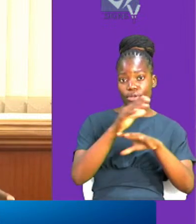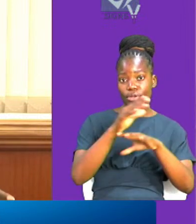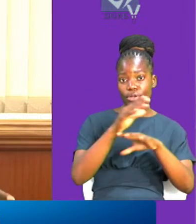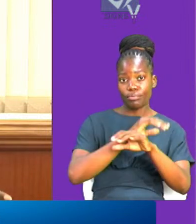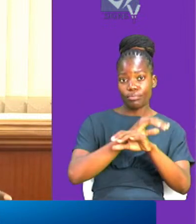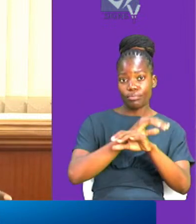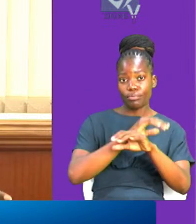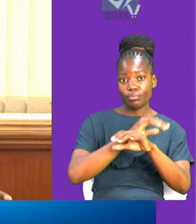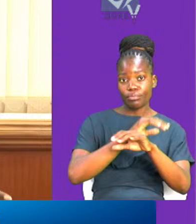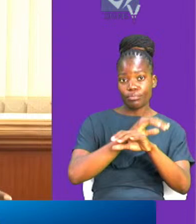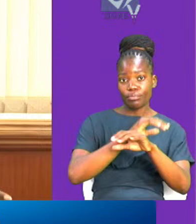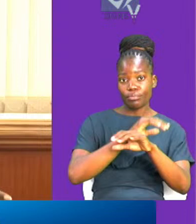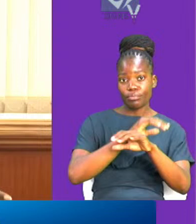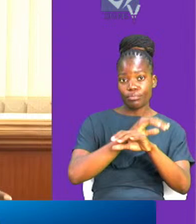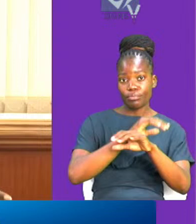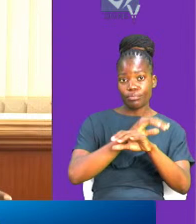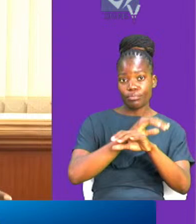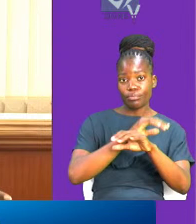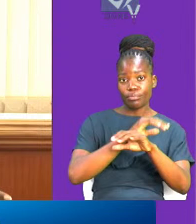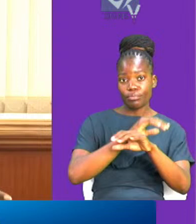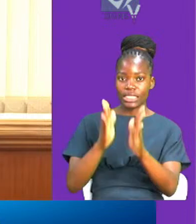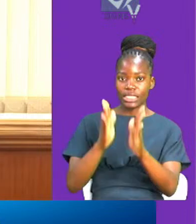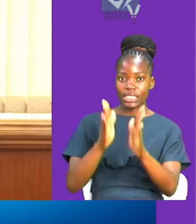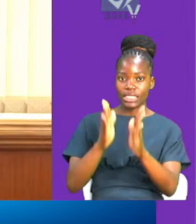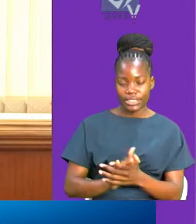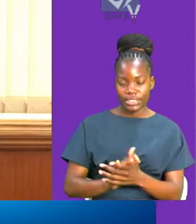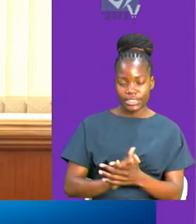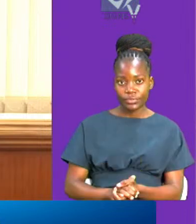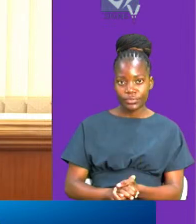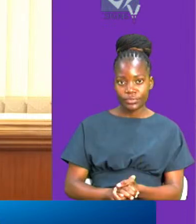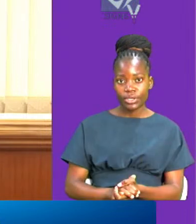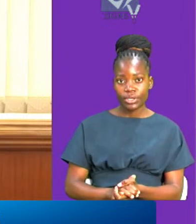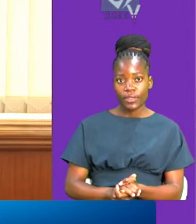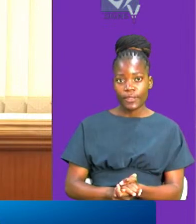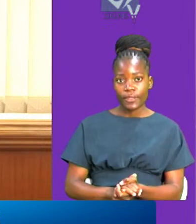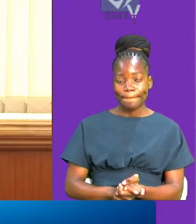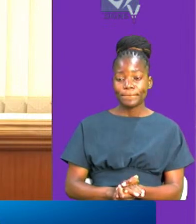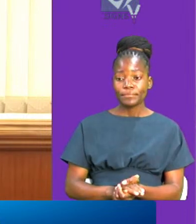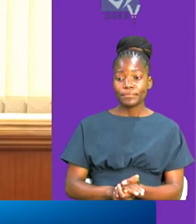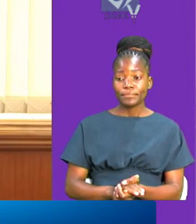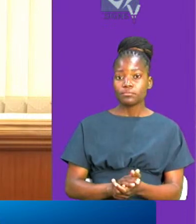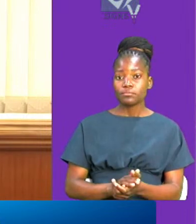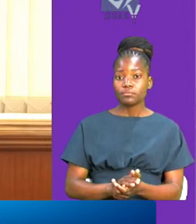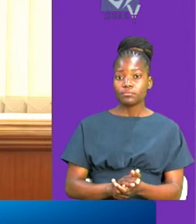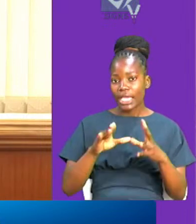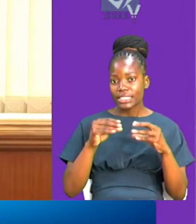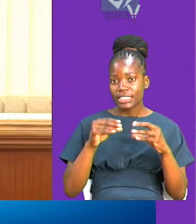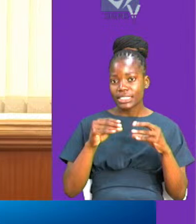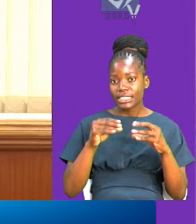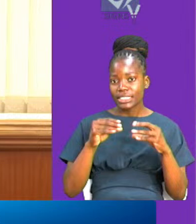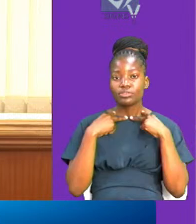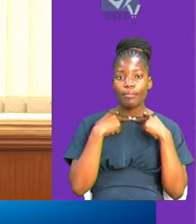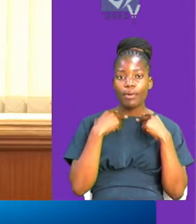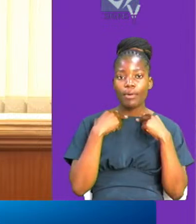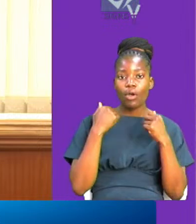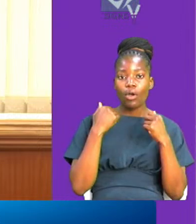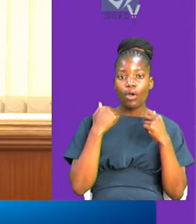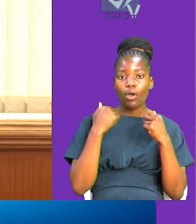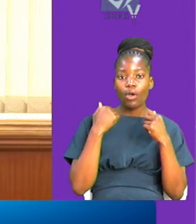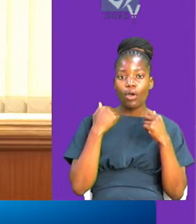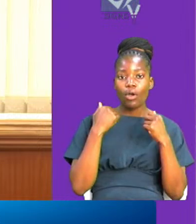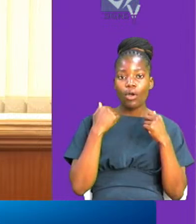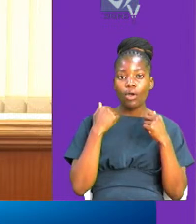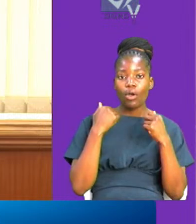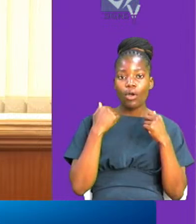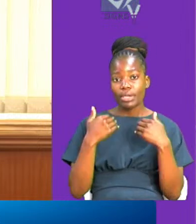leaders. Let us not fight leadership. Let us not fall into the trap that we did fall when we had